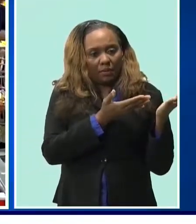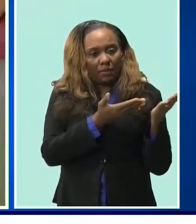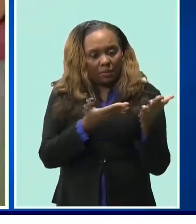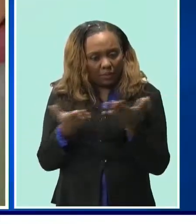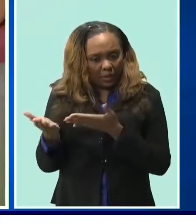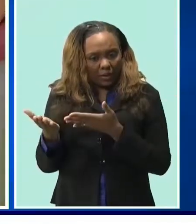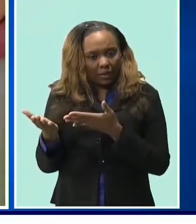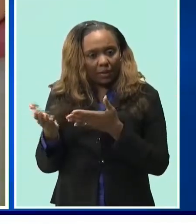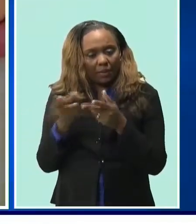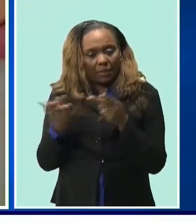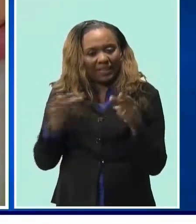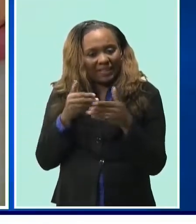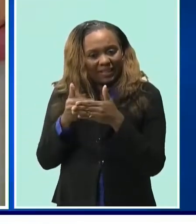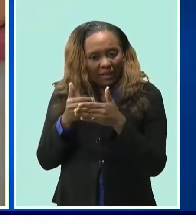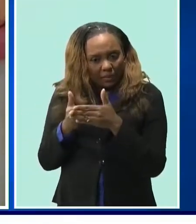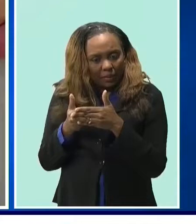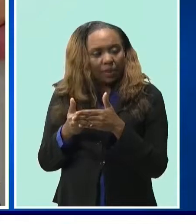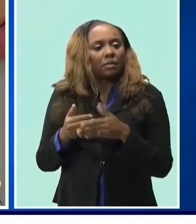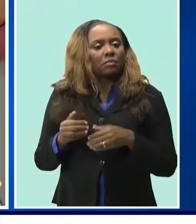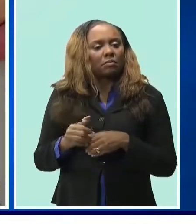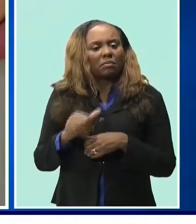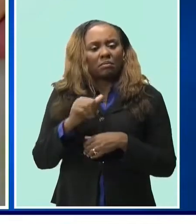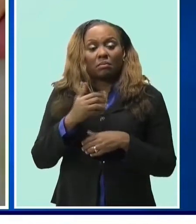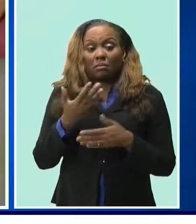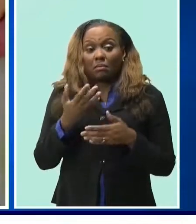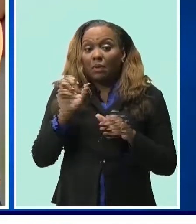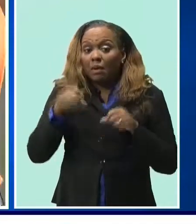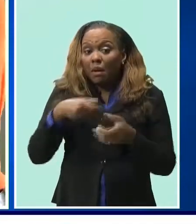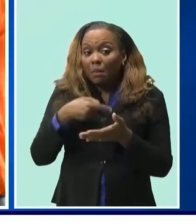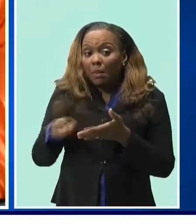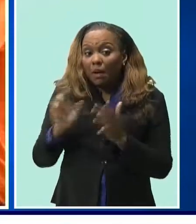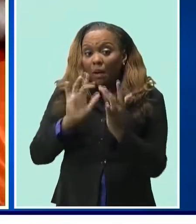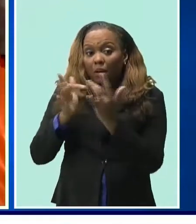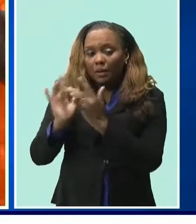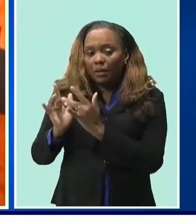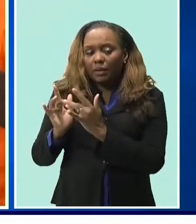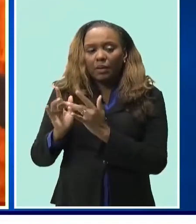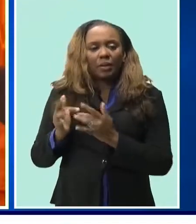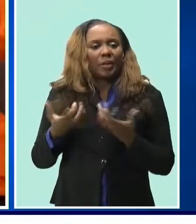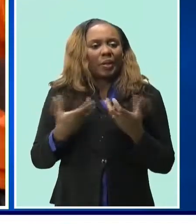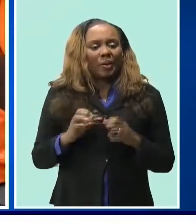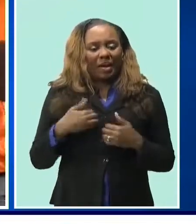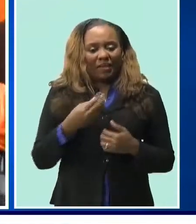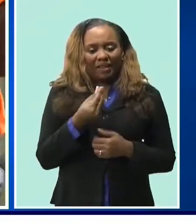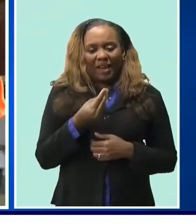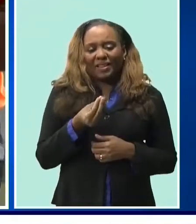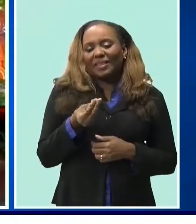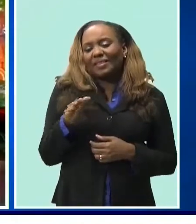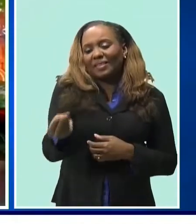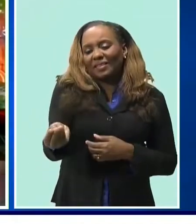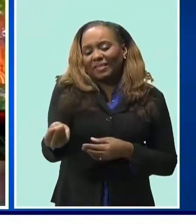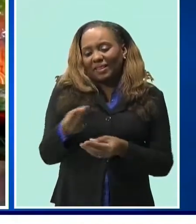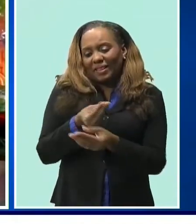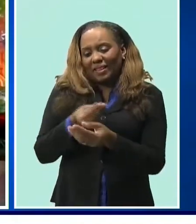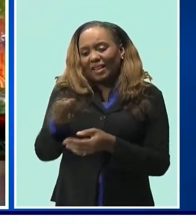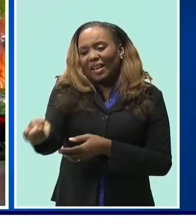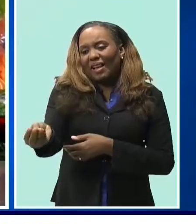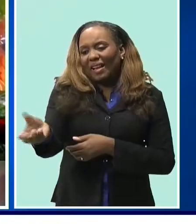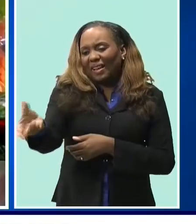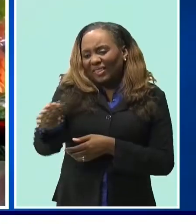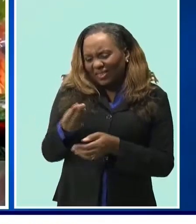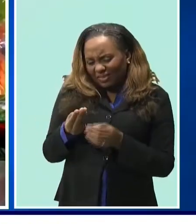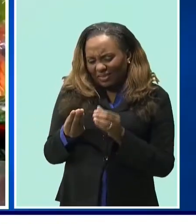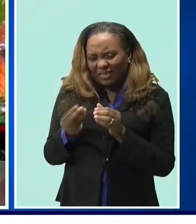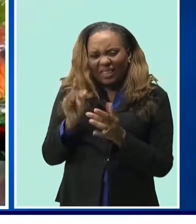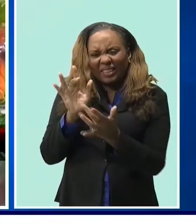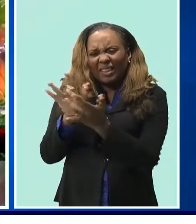handoff. You should pay online wherever possible, so you don't have to hand the delivery person money. These are some helpful tips